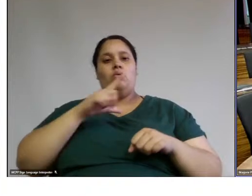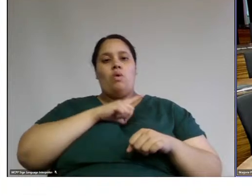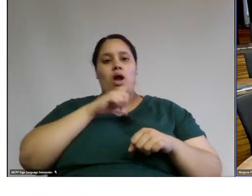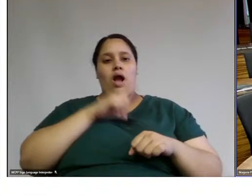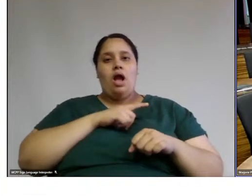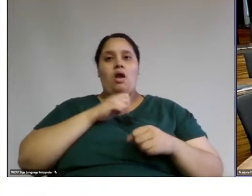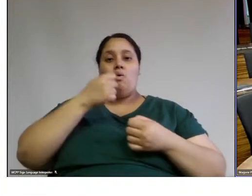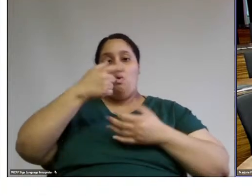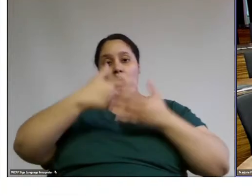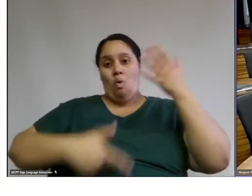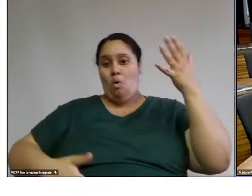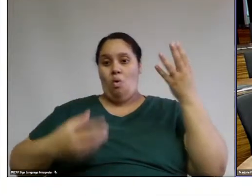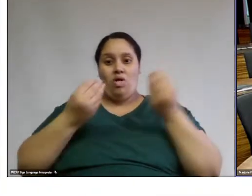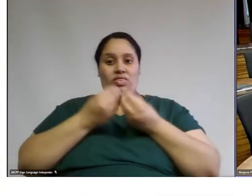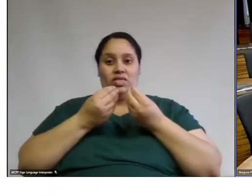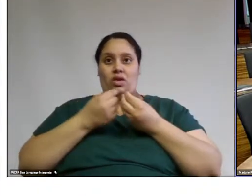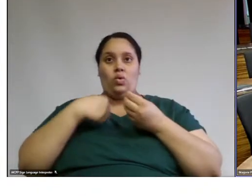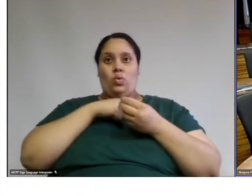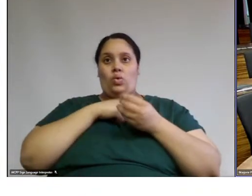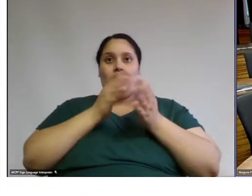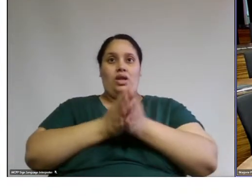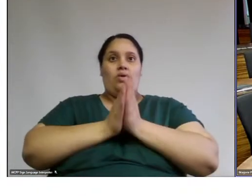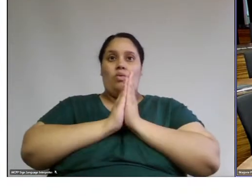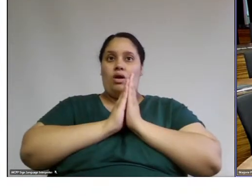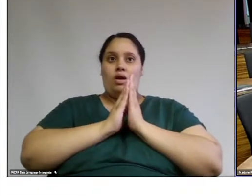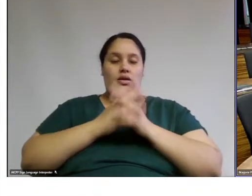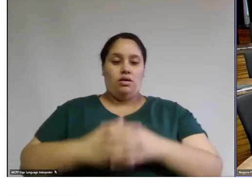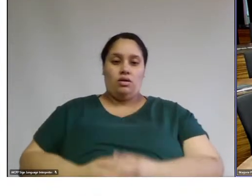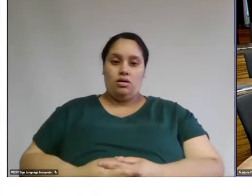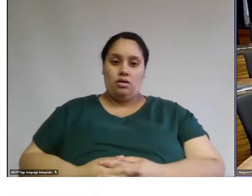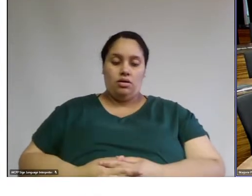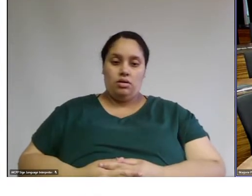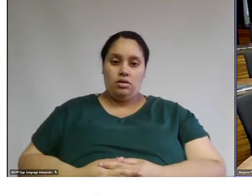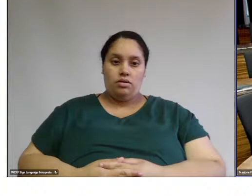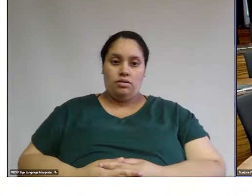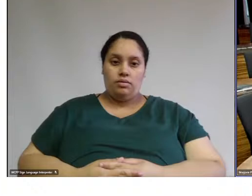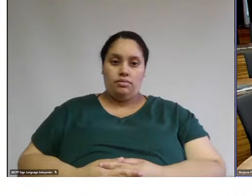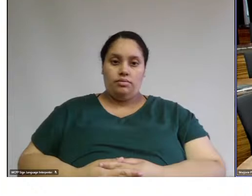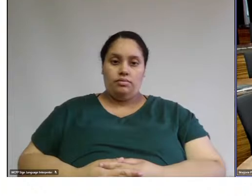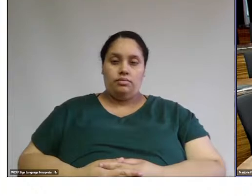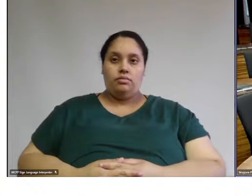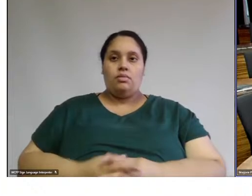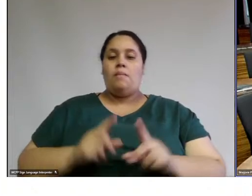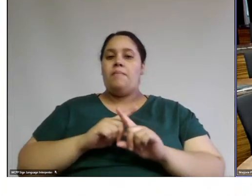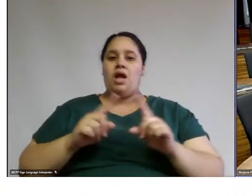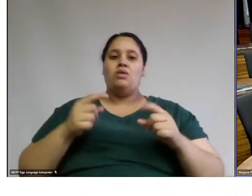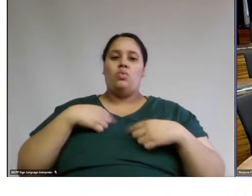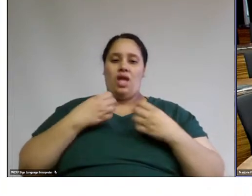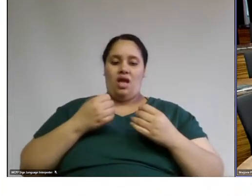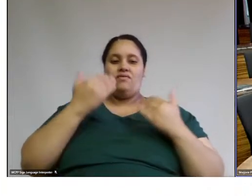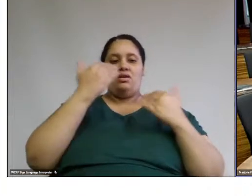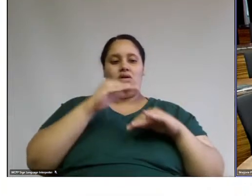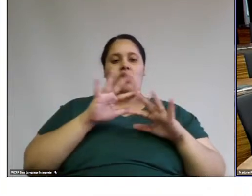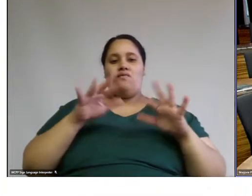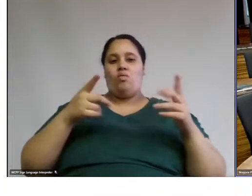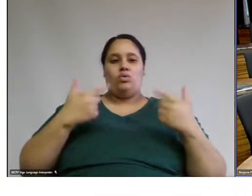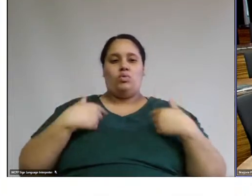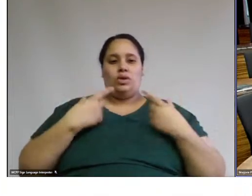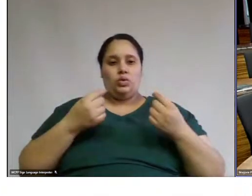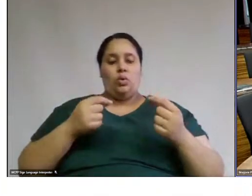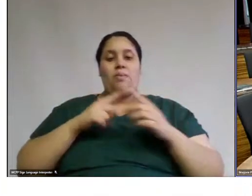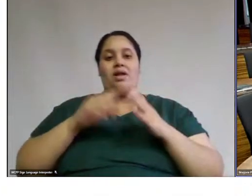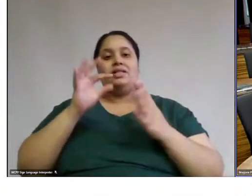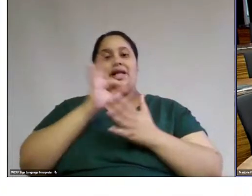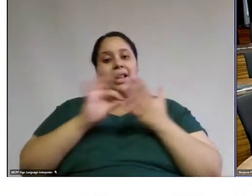things require effort. And then there's only so much we can do. But again, I think that the clean audit